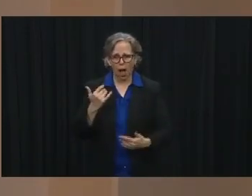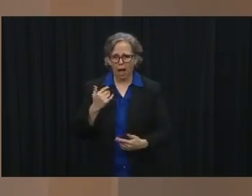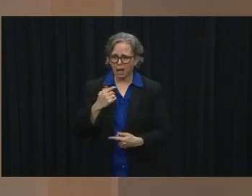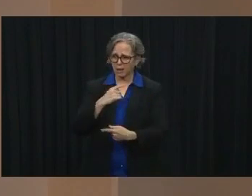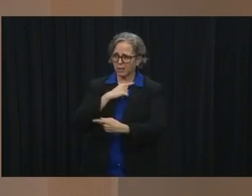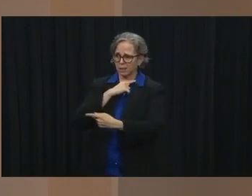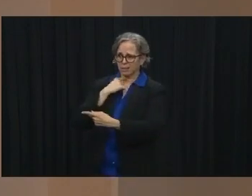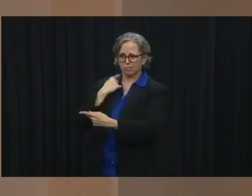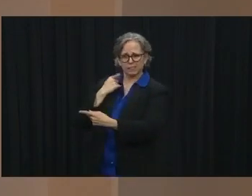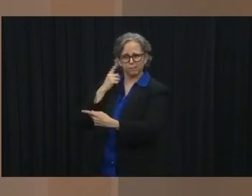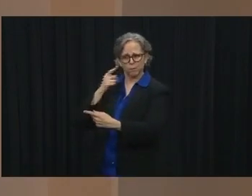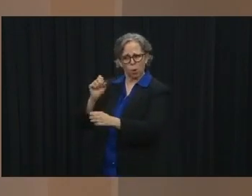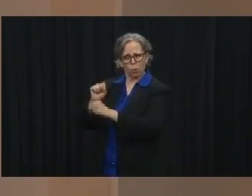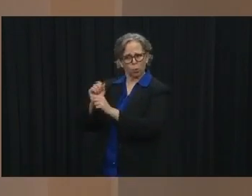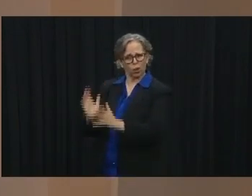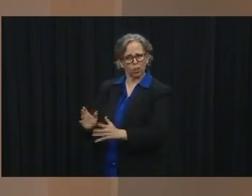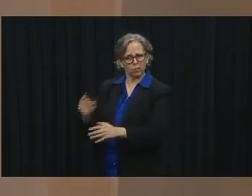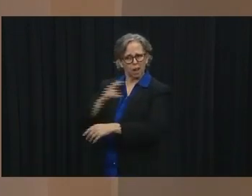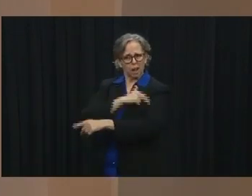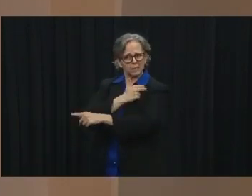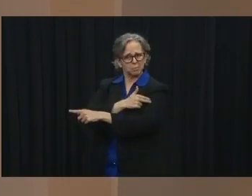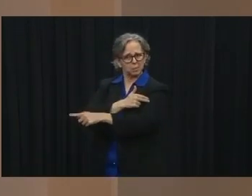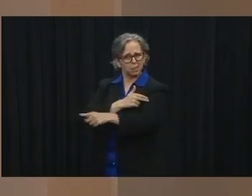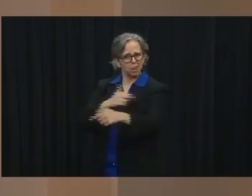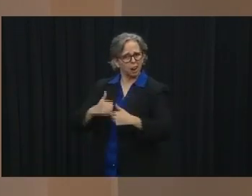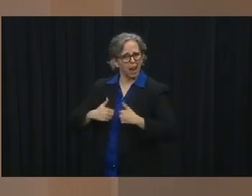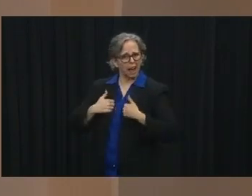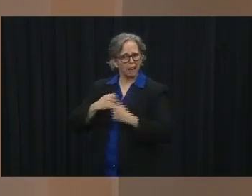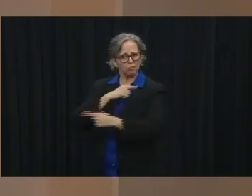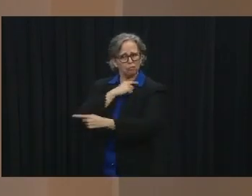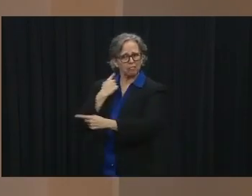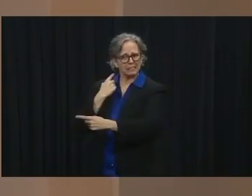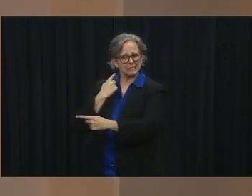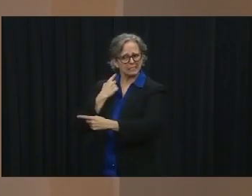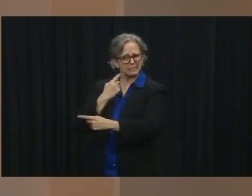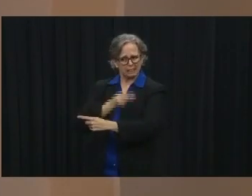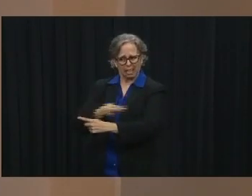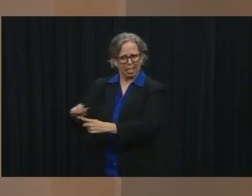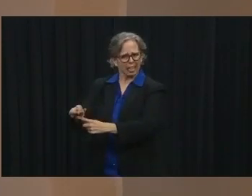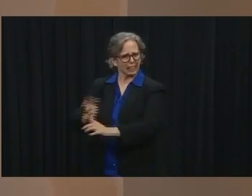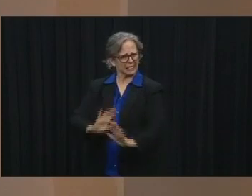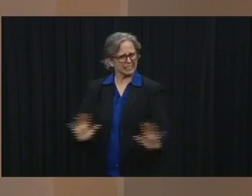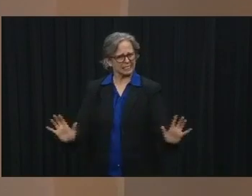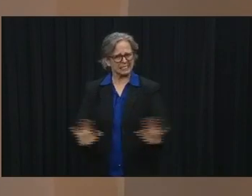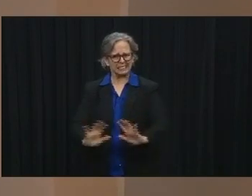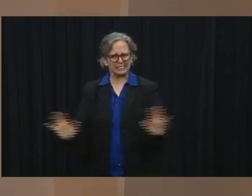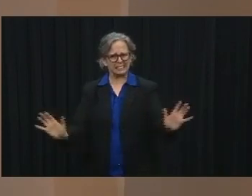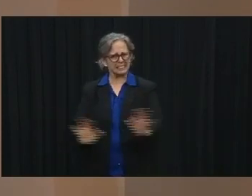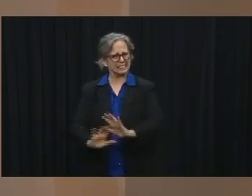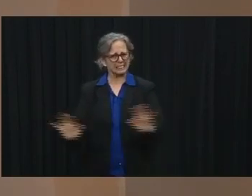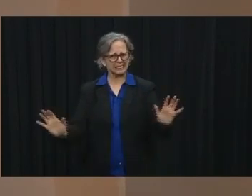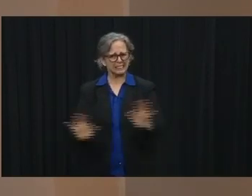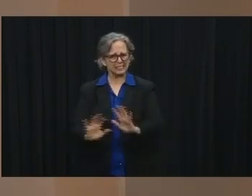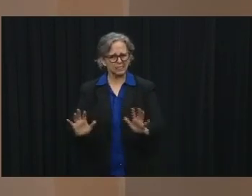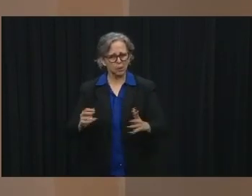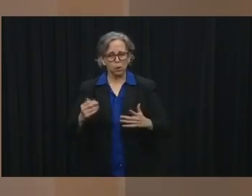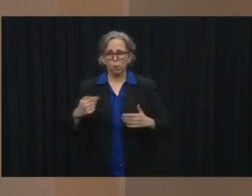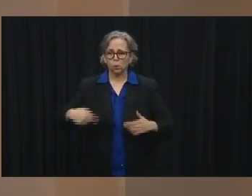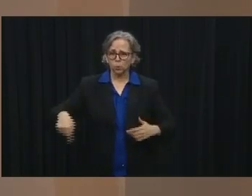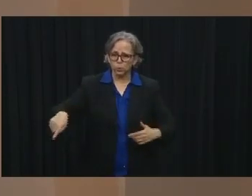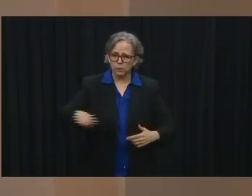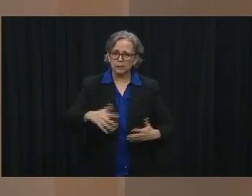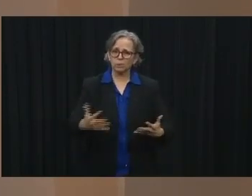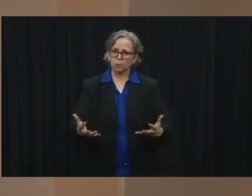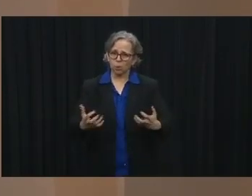to. We will get through this, but we'll get through it faster and healthier if we all cooperate and act